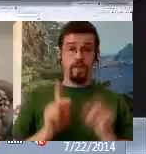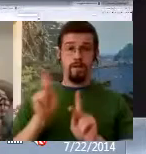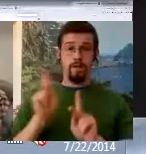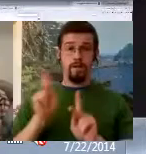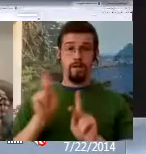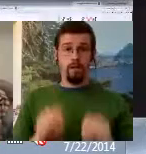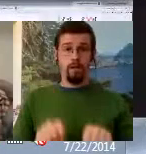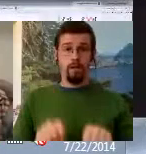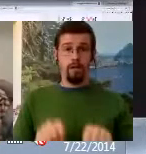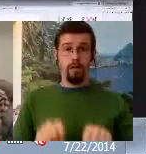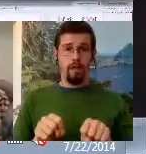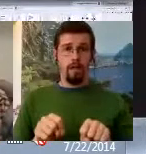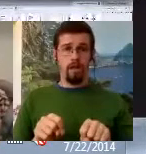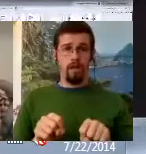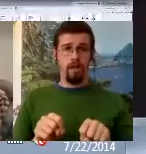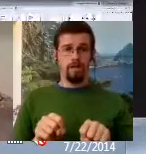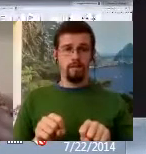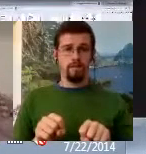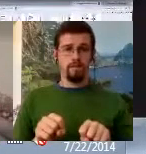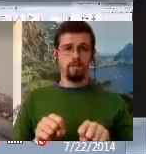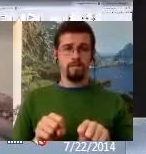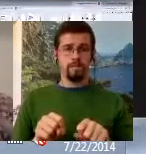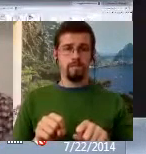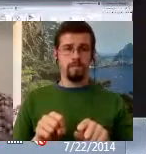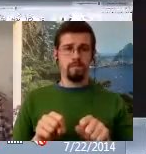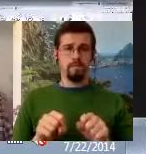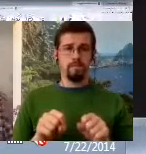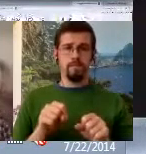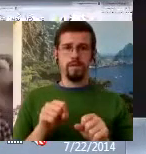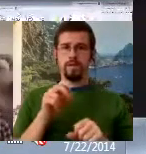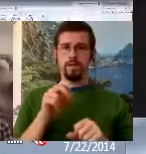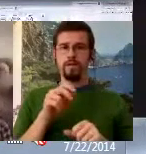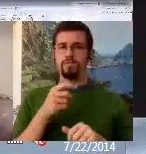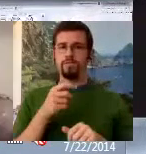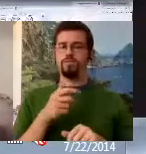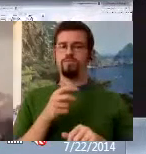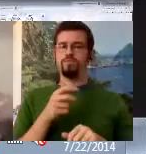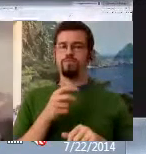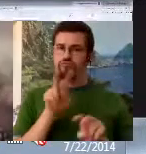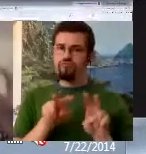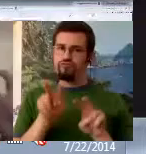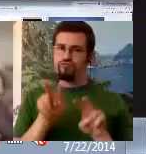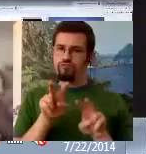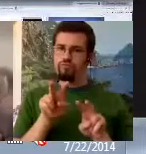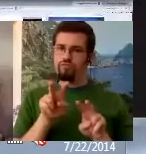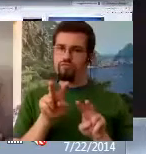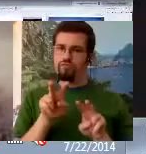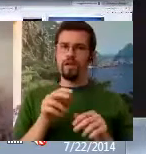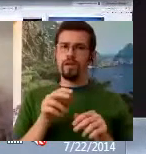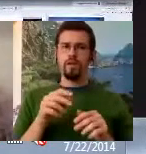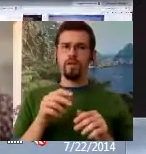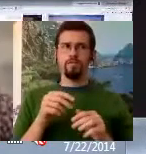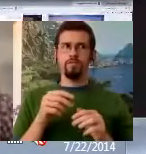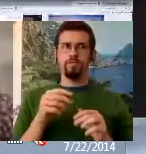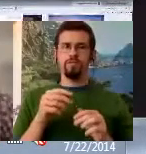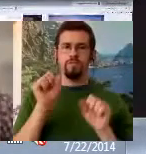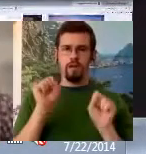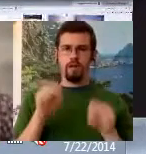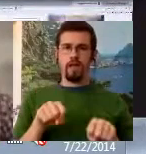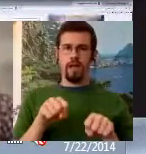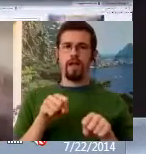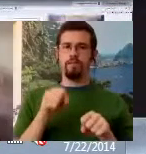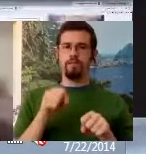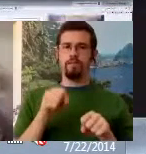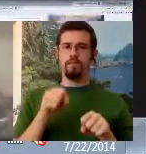that they can register. So they can subscribe, I don't know how to use the word, to subscribe for these